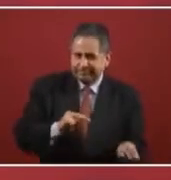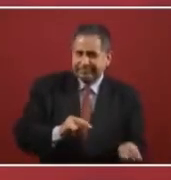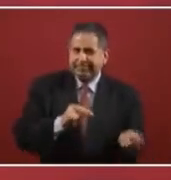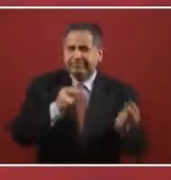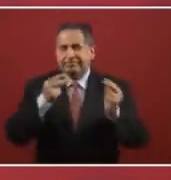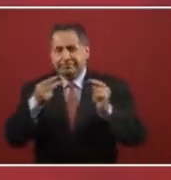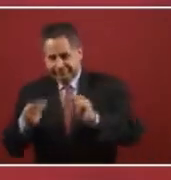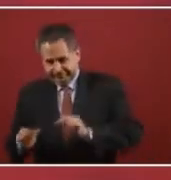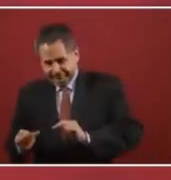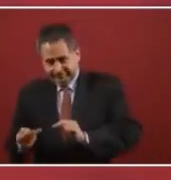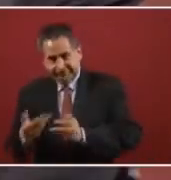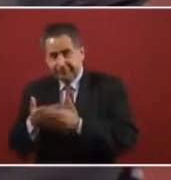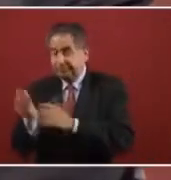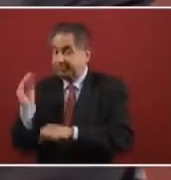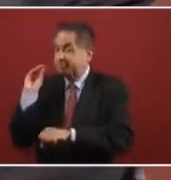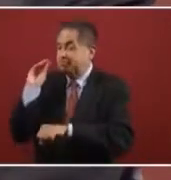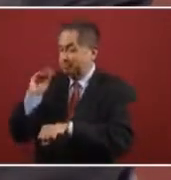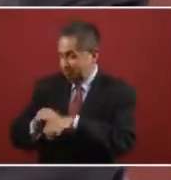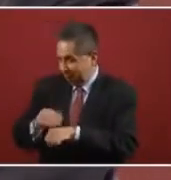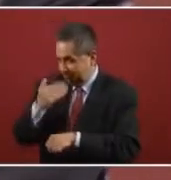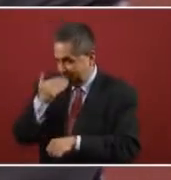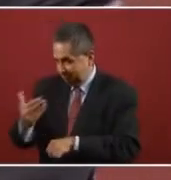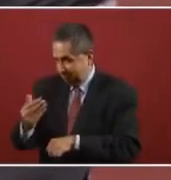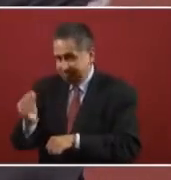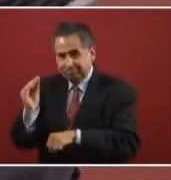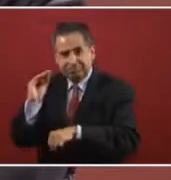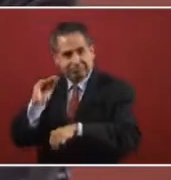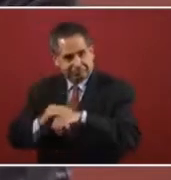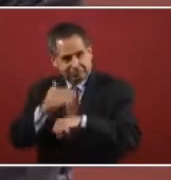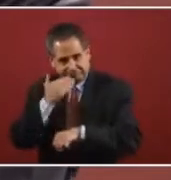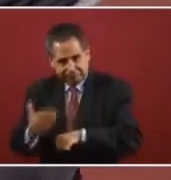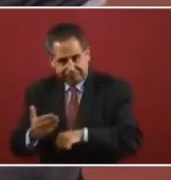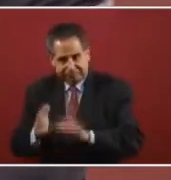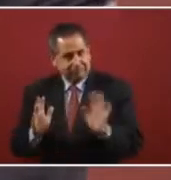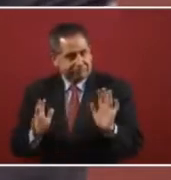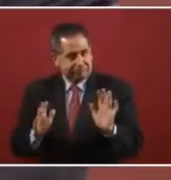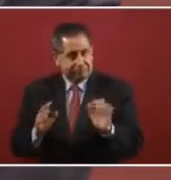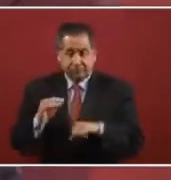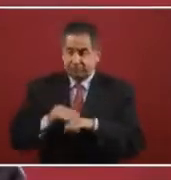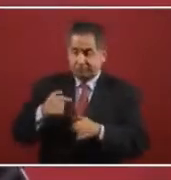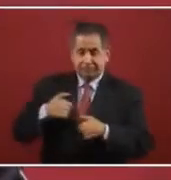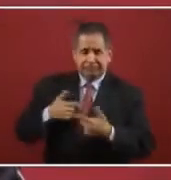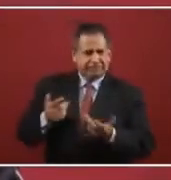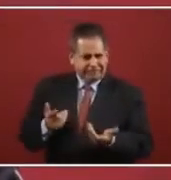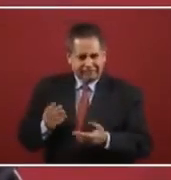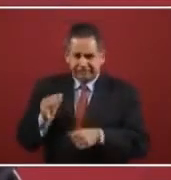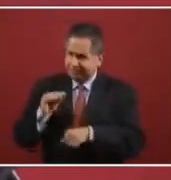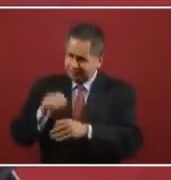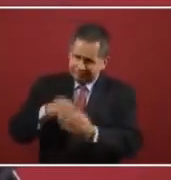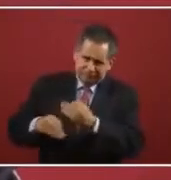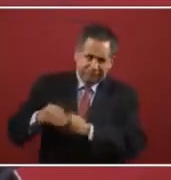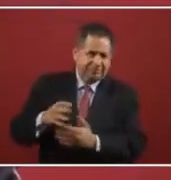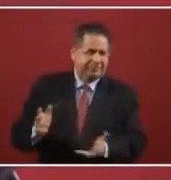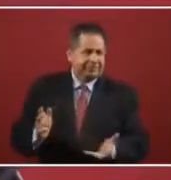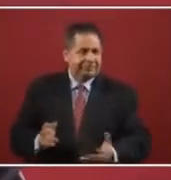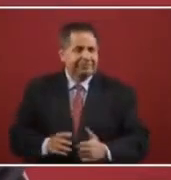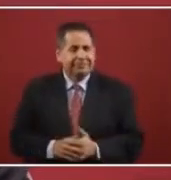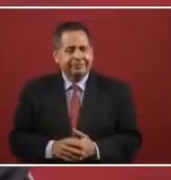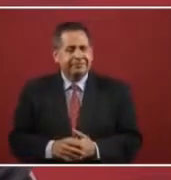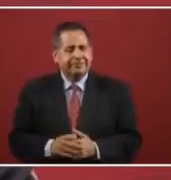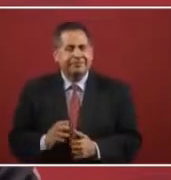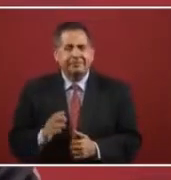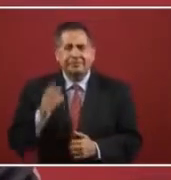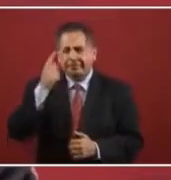now we're in a time that say, aportarnos bien, which means let's act right. It's not because of me.